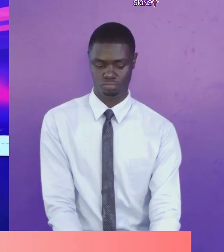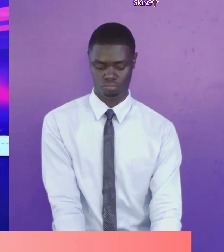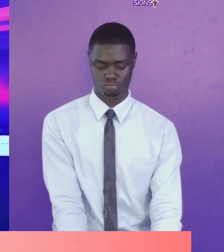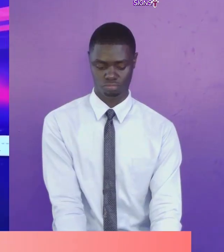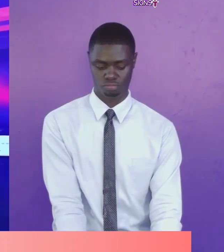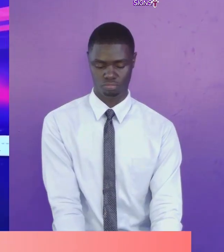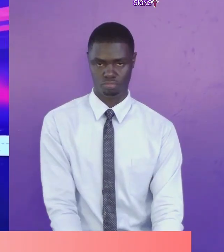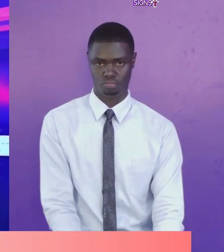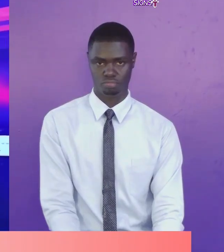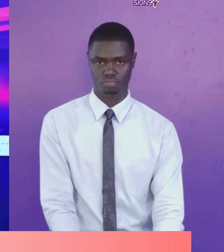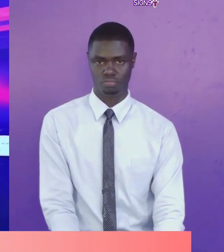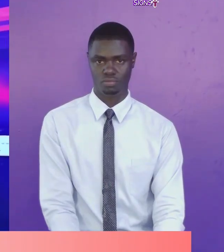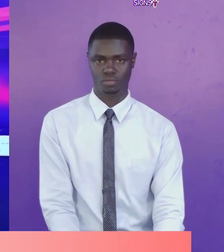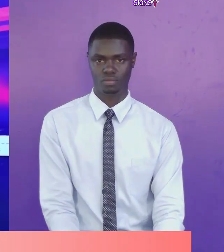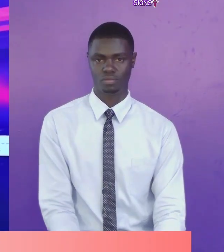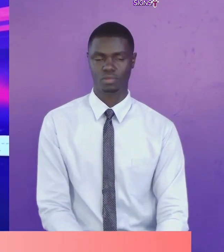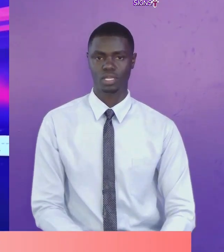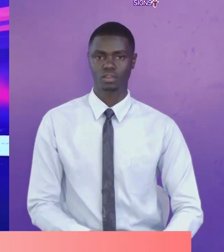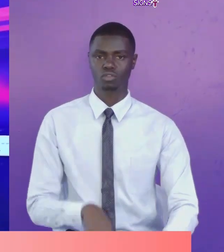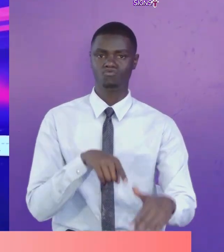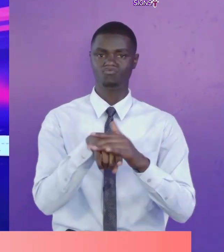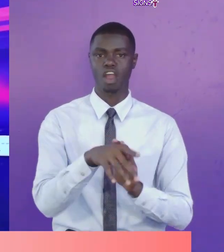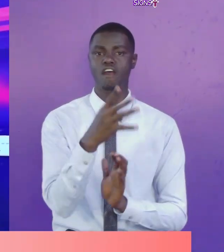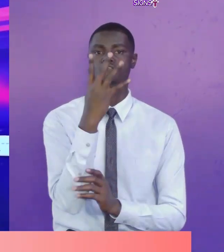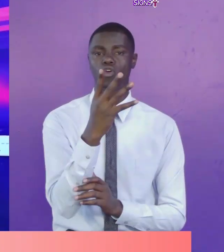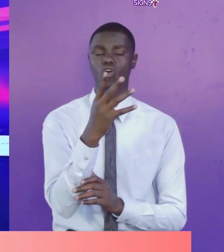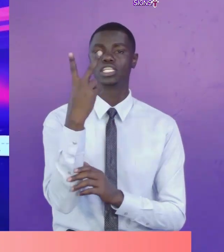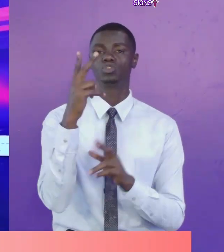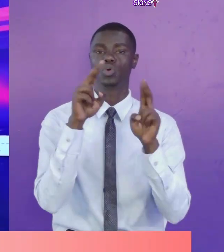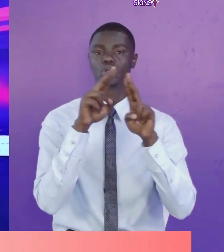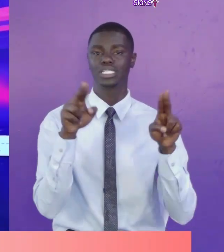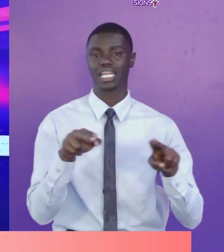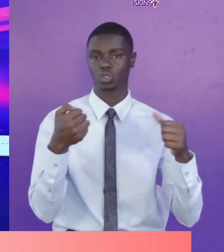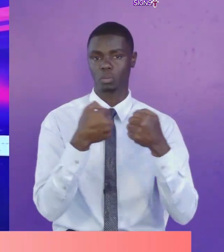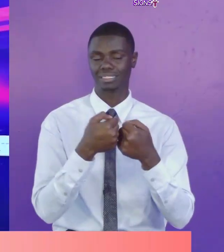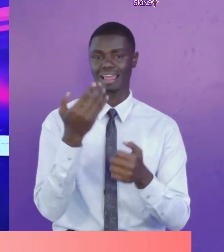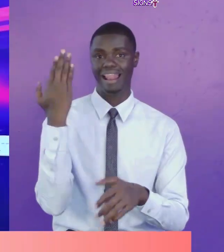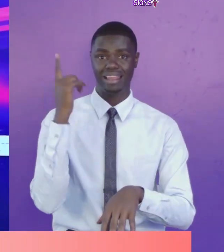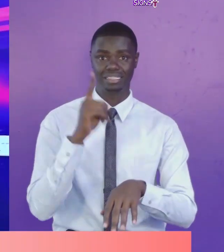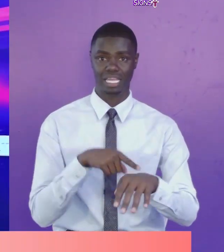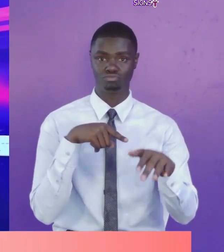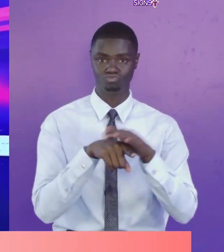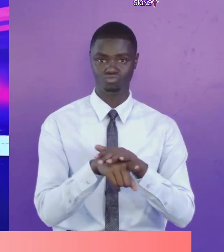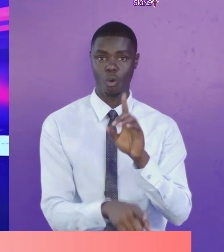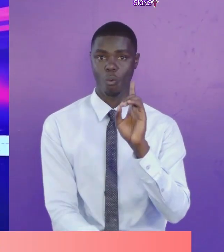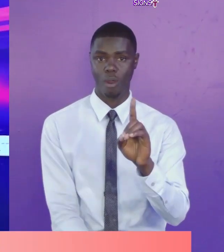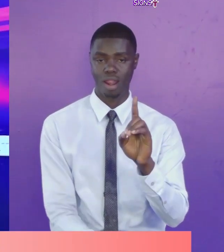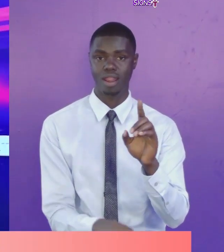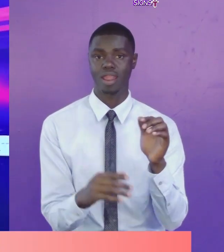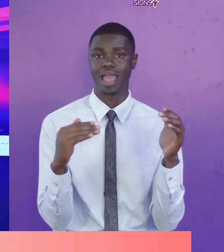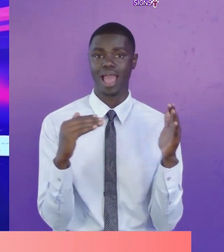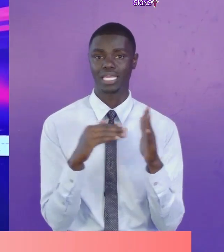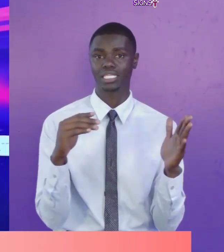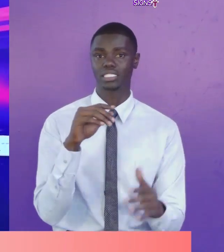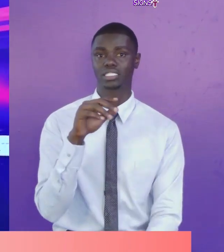4 goals in 2 international games. Yes. The last time he scored one against Bulgaria. I